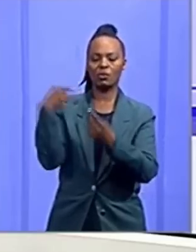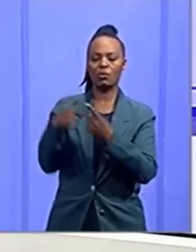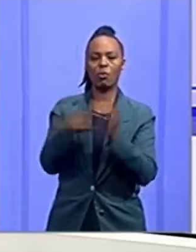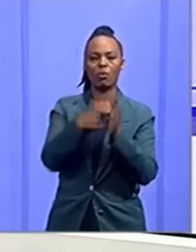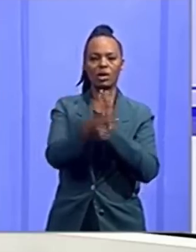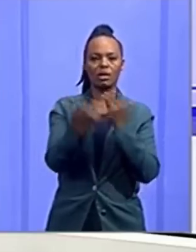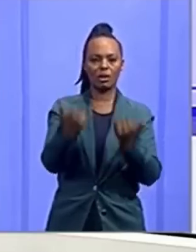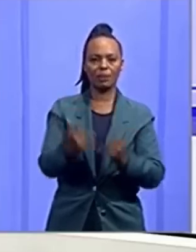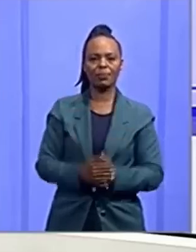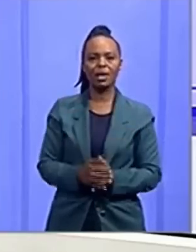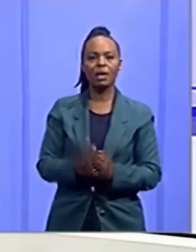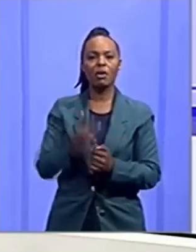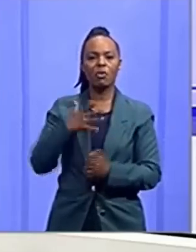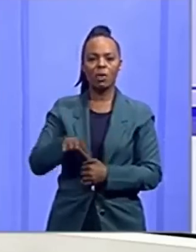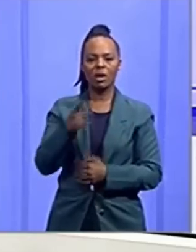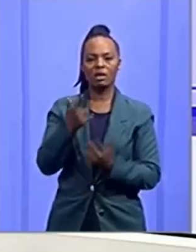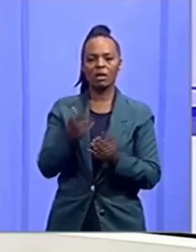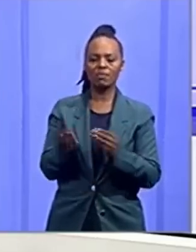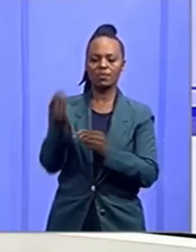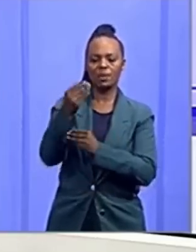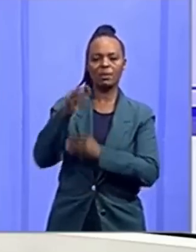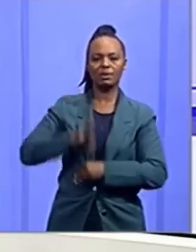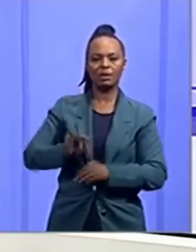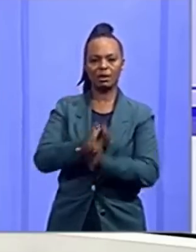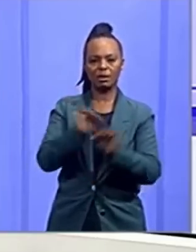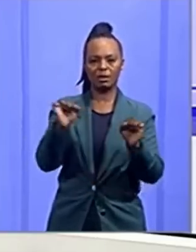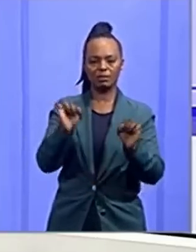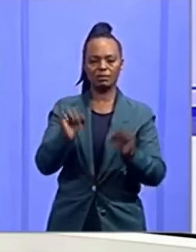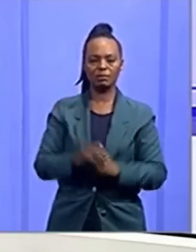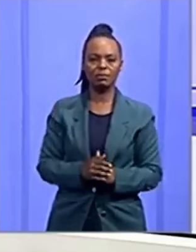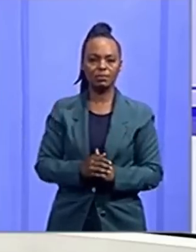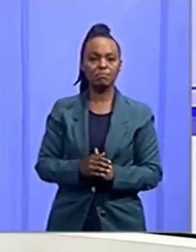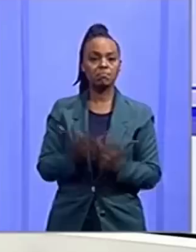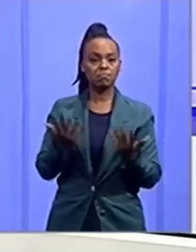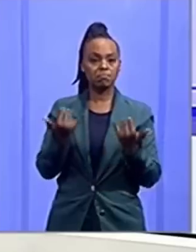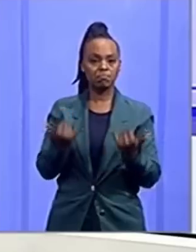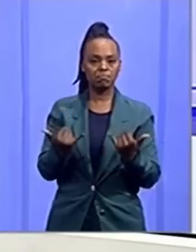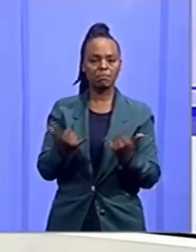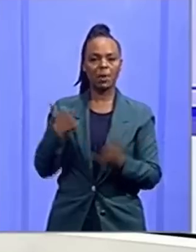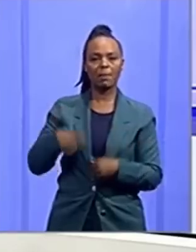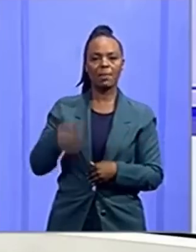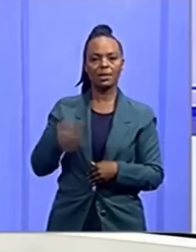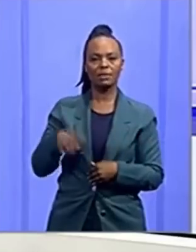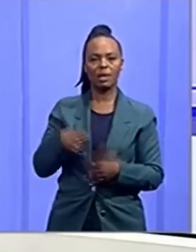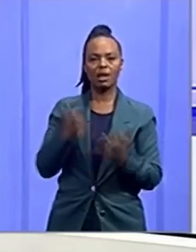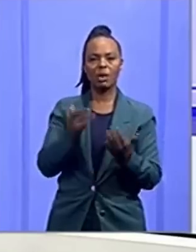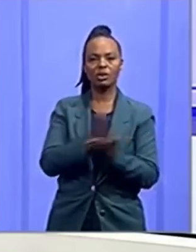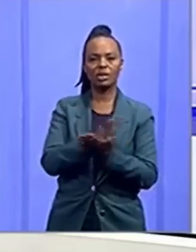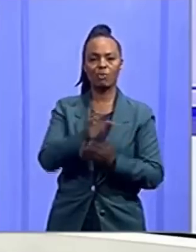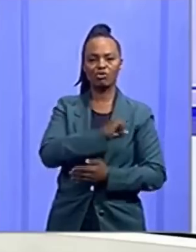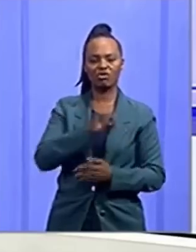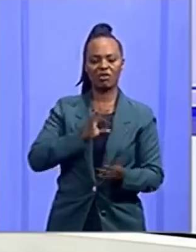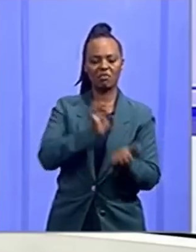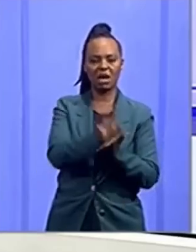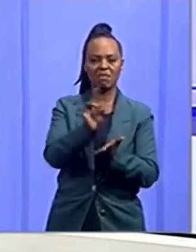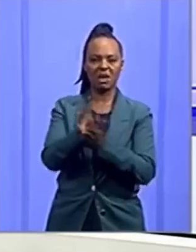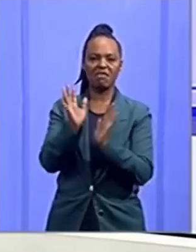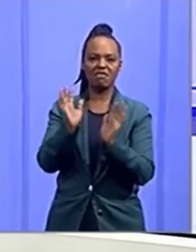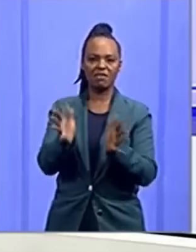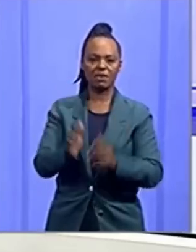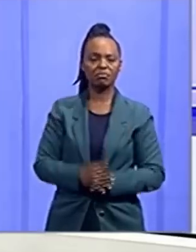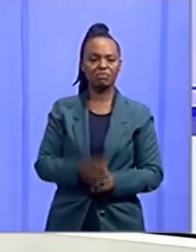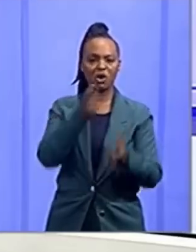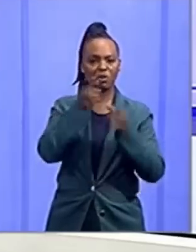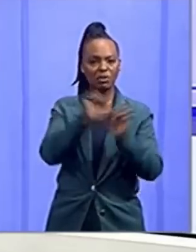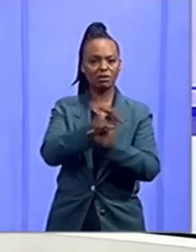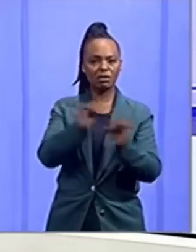beke ba lopa koketso ya dituelo gareng ga tse dingwe mme ga jana masepala o simolotse go belesetsa badiri ba bangwe re go